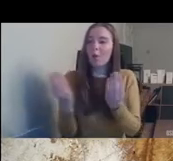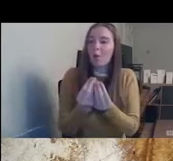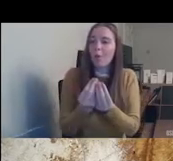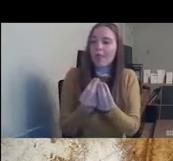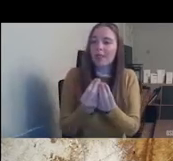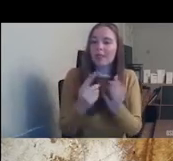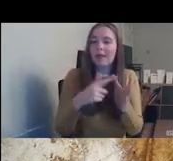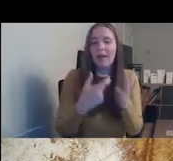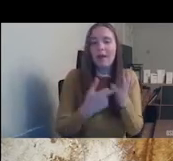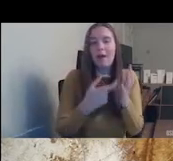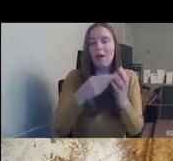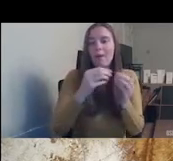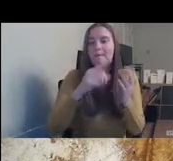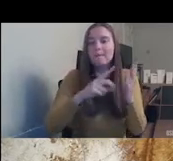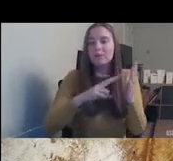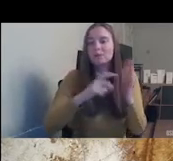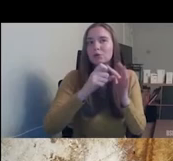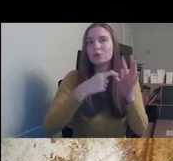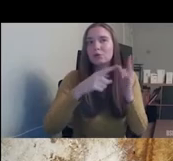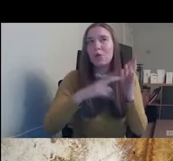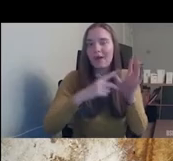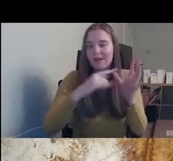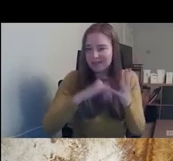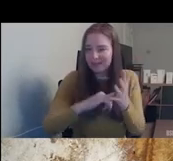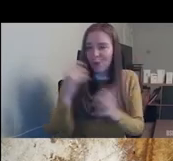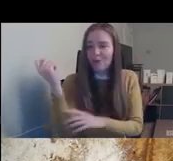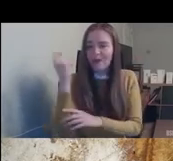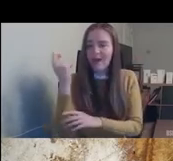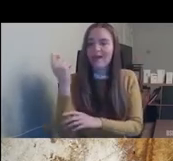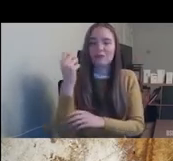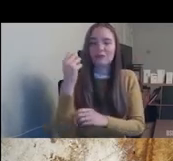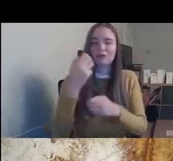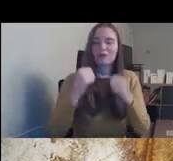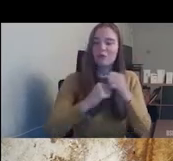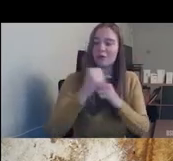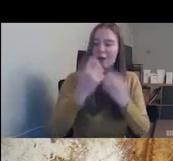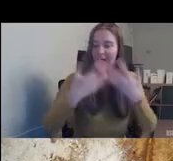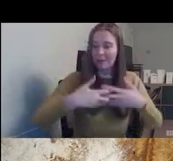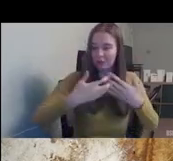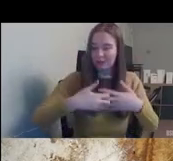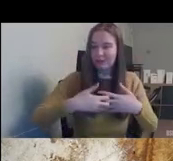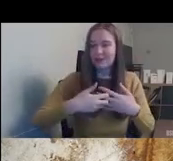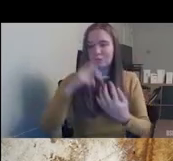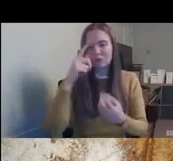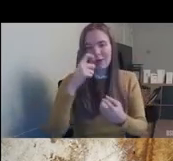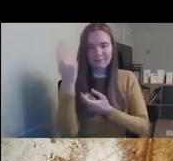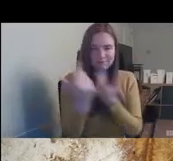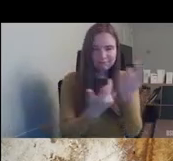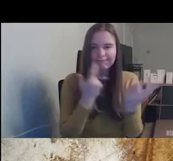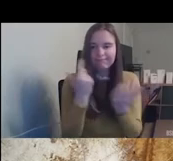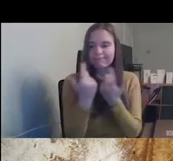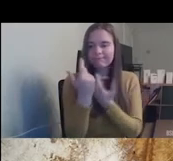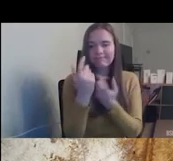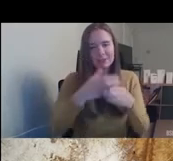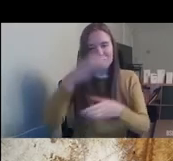who are Italian structure engineers, who worked out the whole installation, how